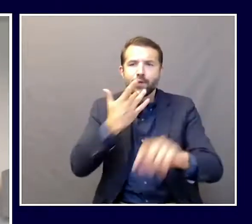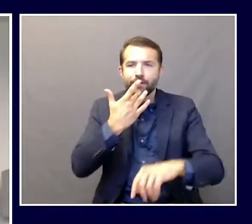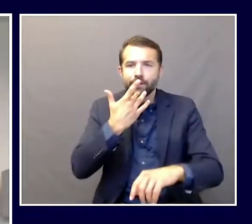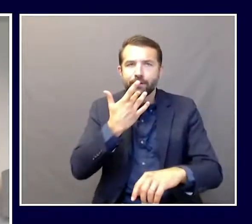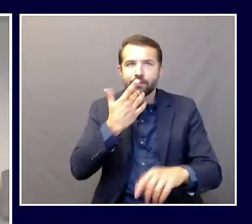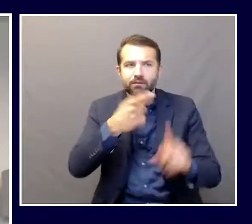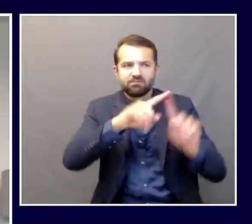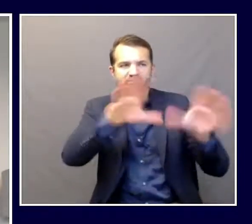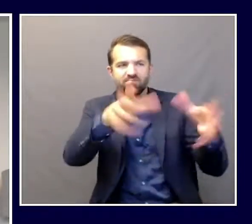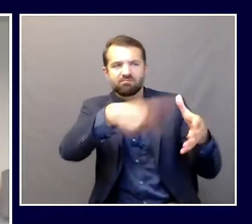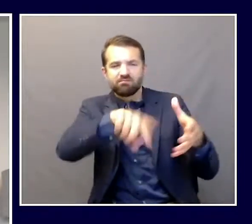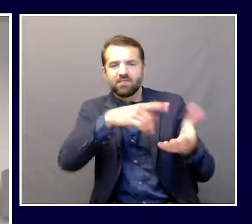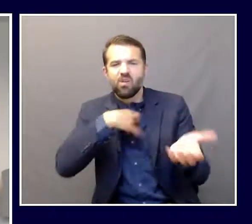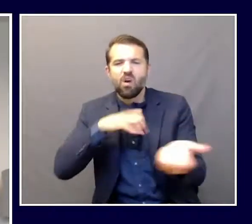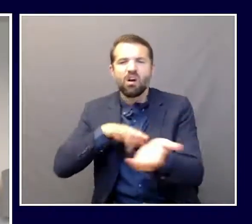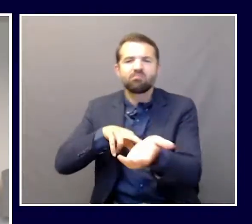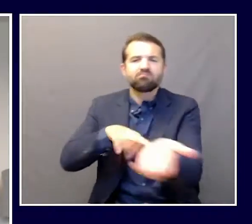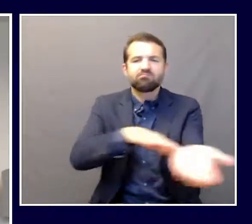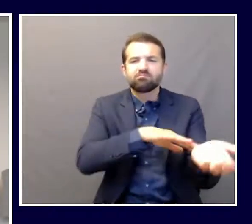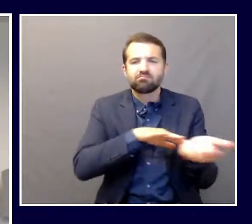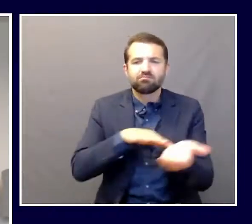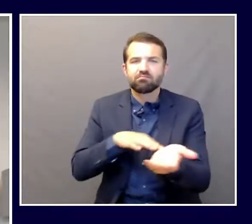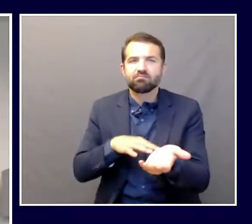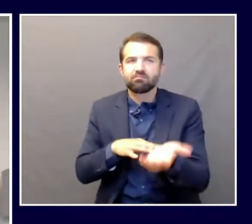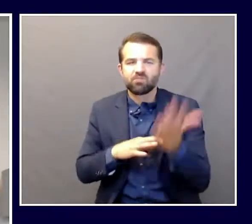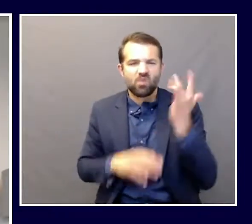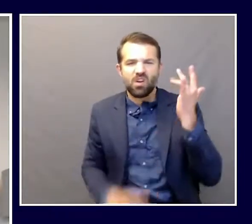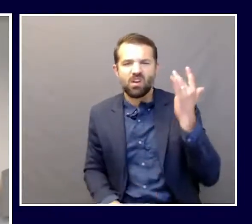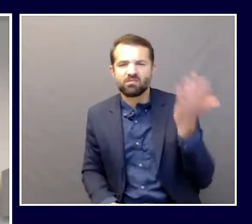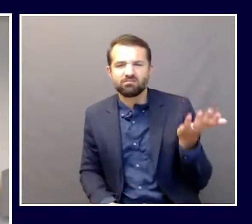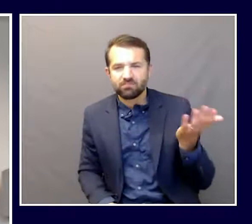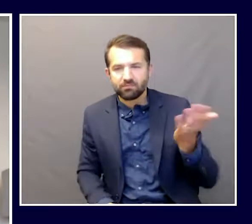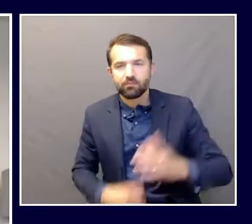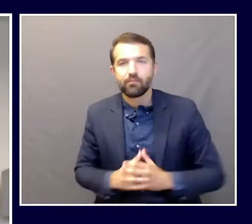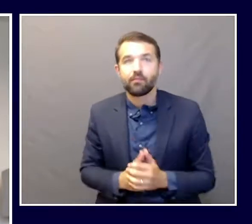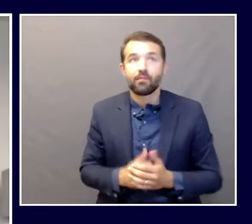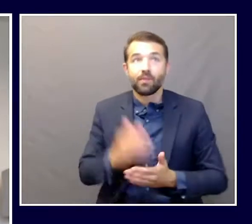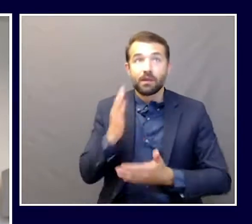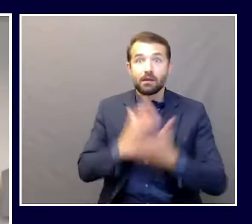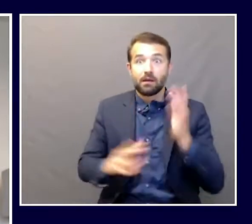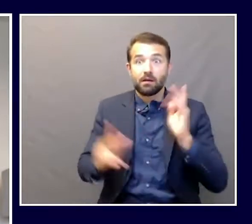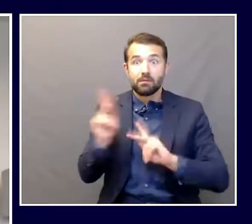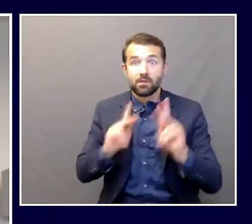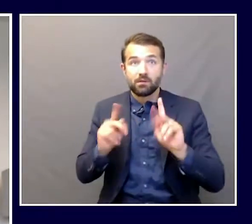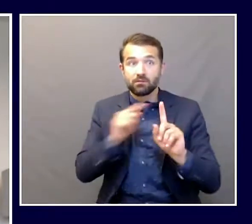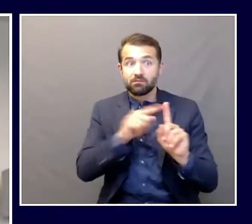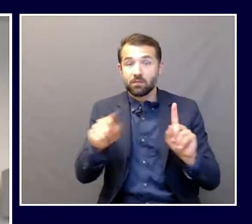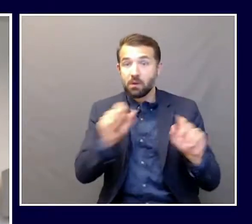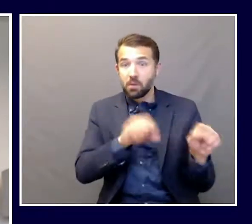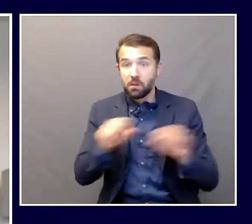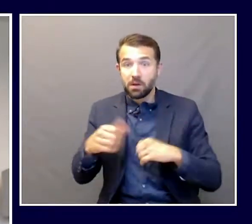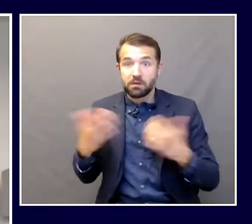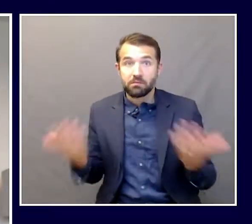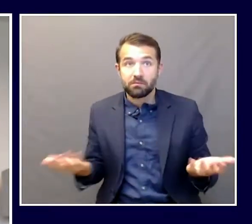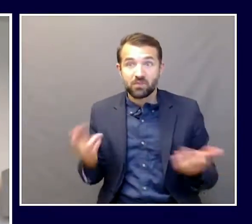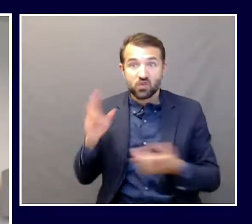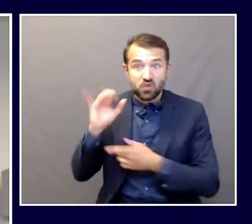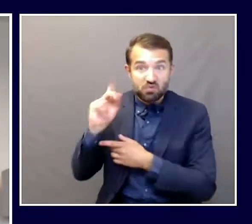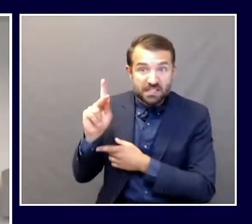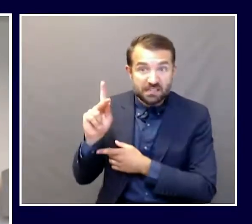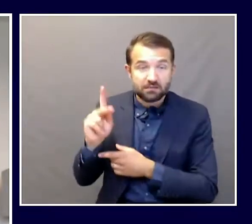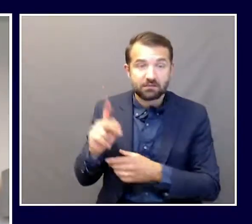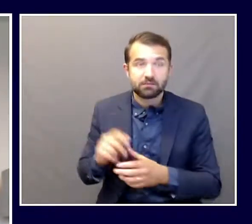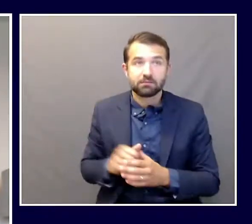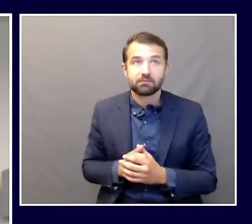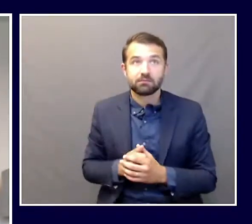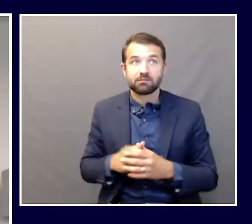What's holding them back? For some, it may just be that they don't think the risk of COVID outweighs the risk of the vaccine.